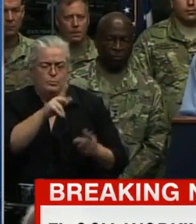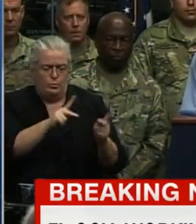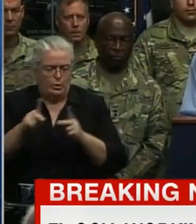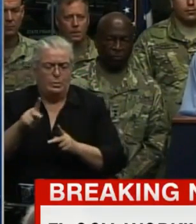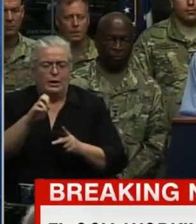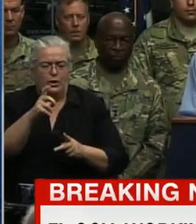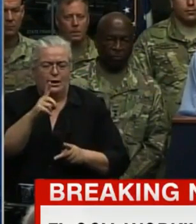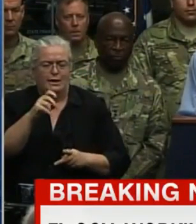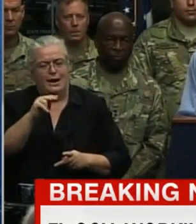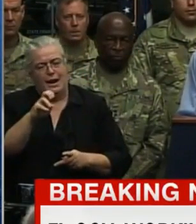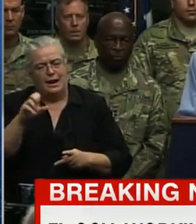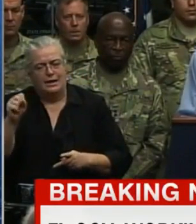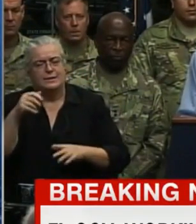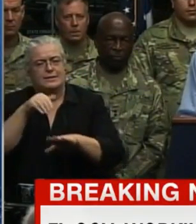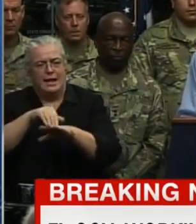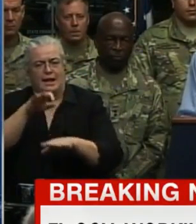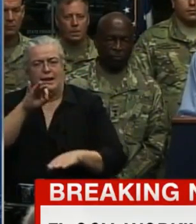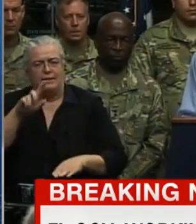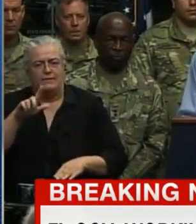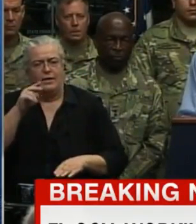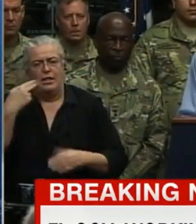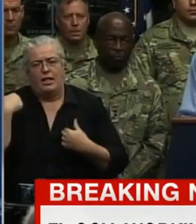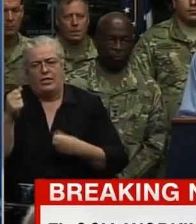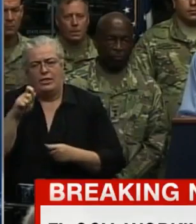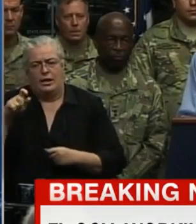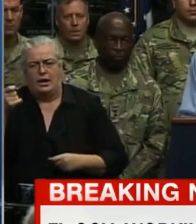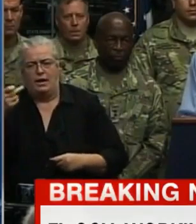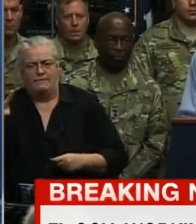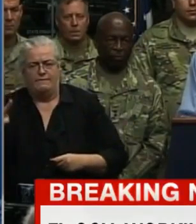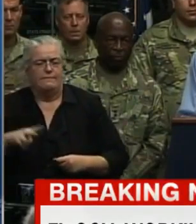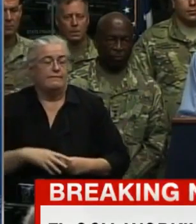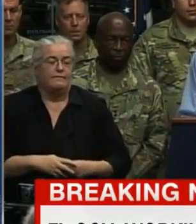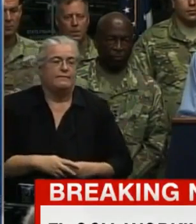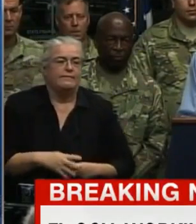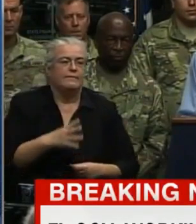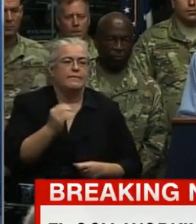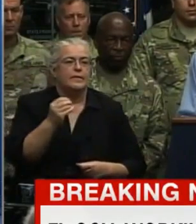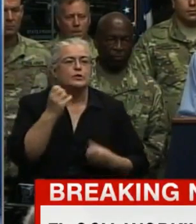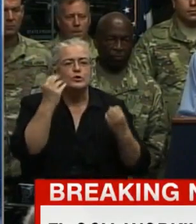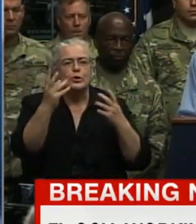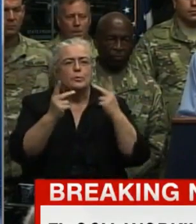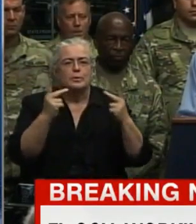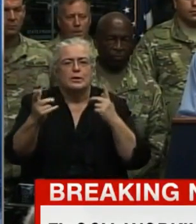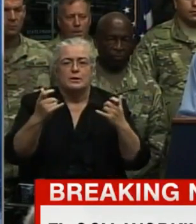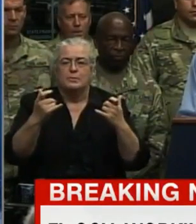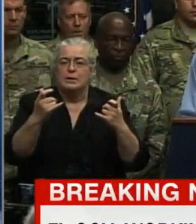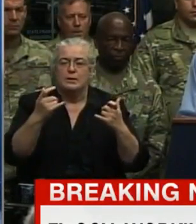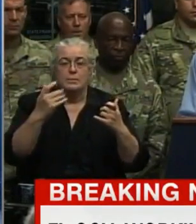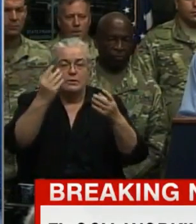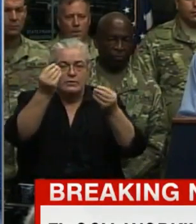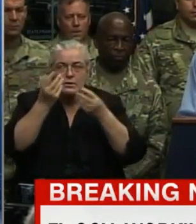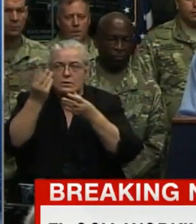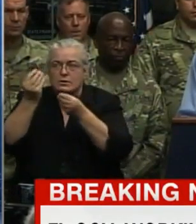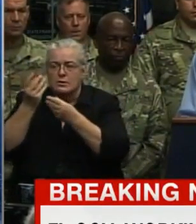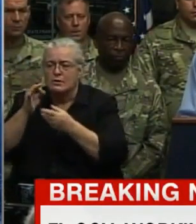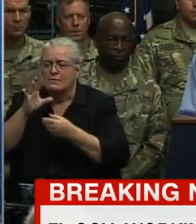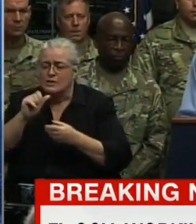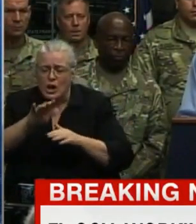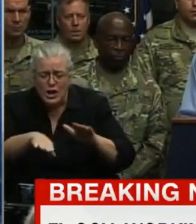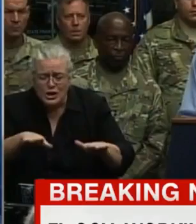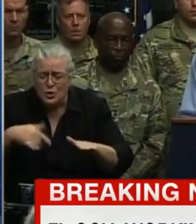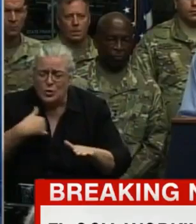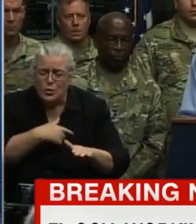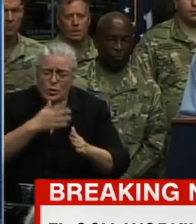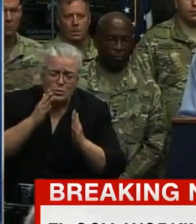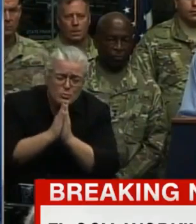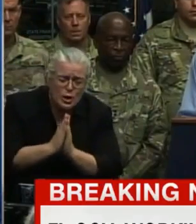preparedness@flhealth.gov. So many people across the country and across the world have called to offer their prayers and support. I want to thank the governors